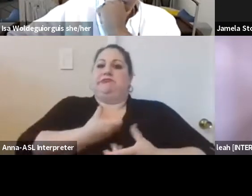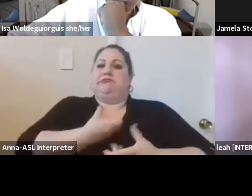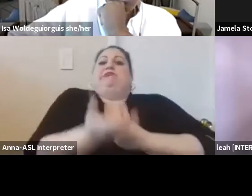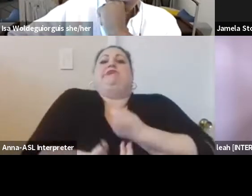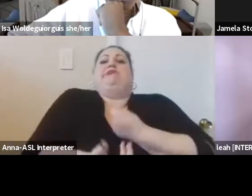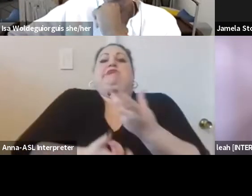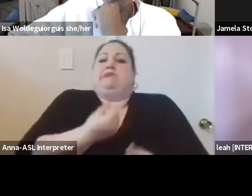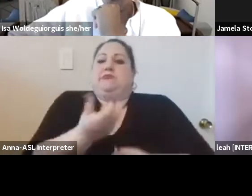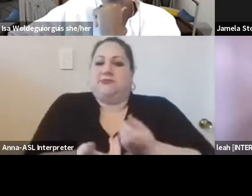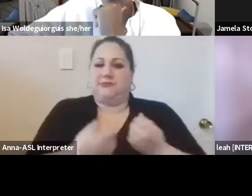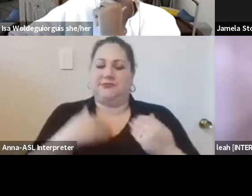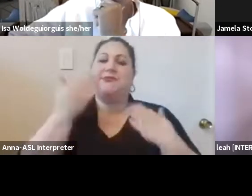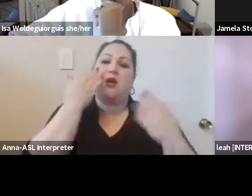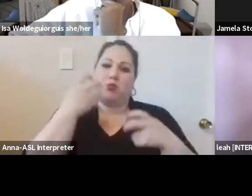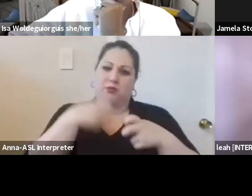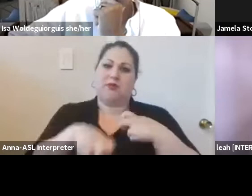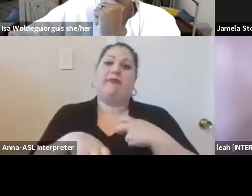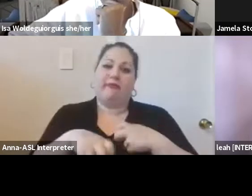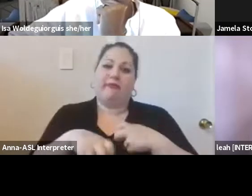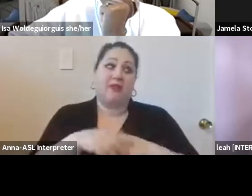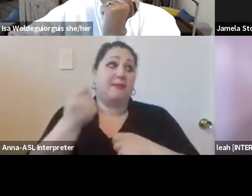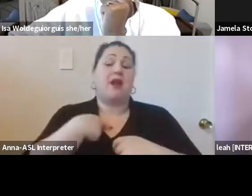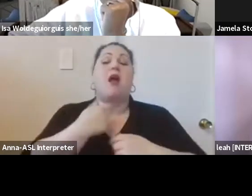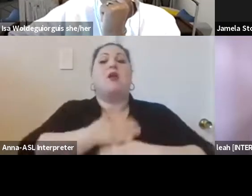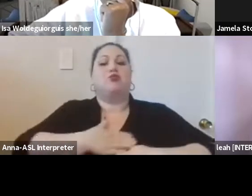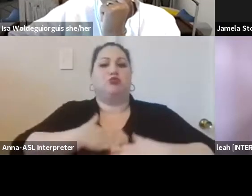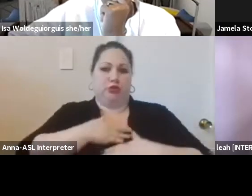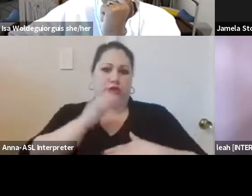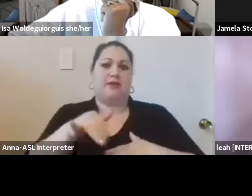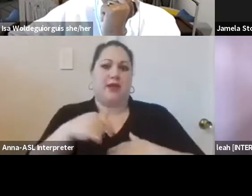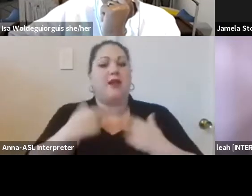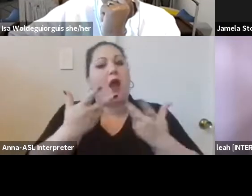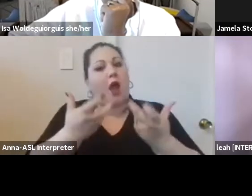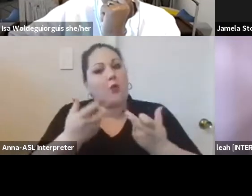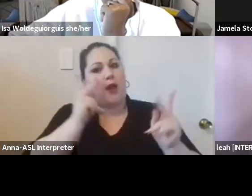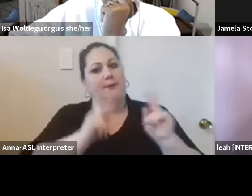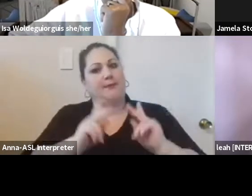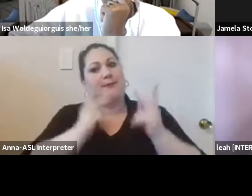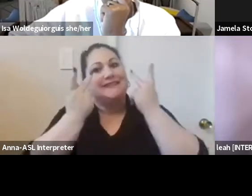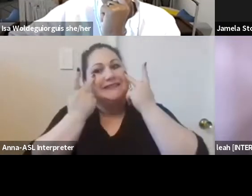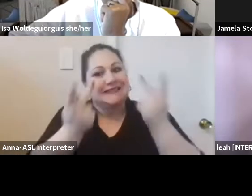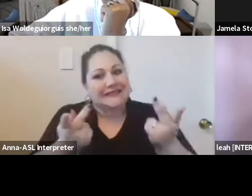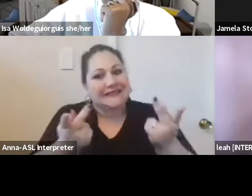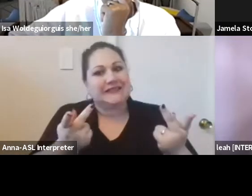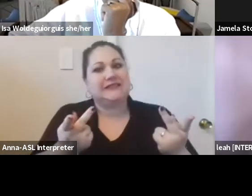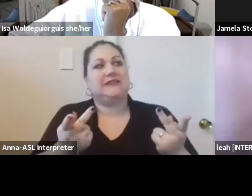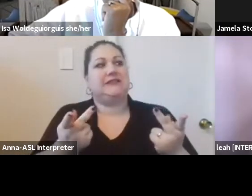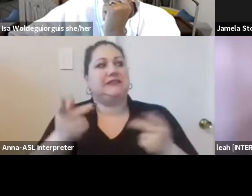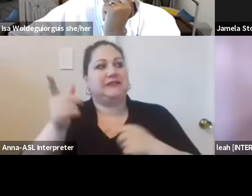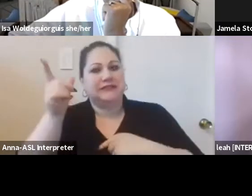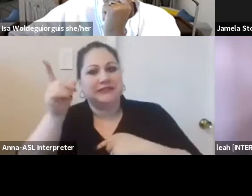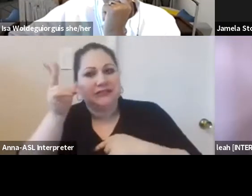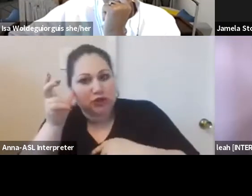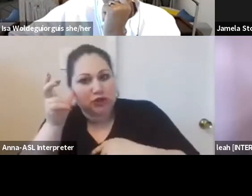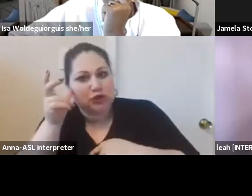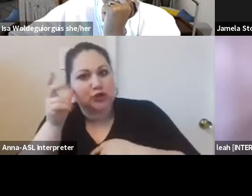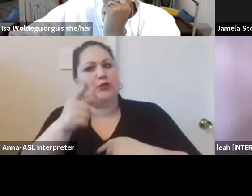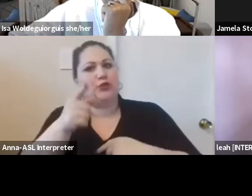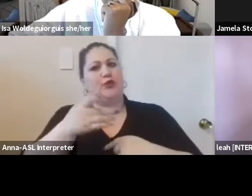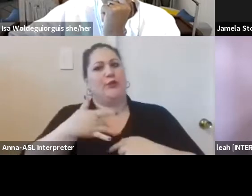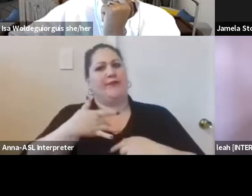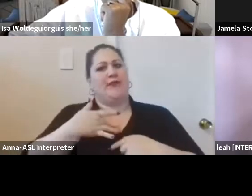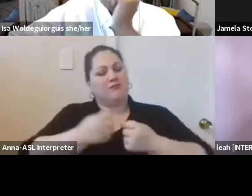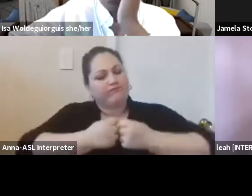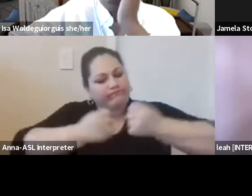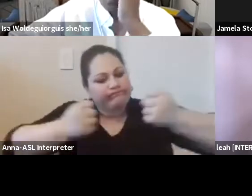But I appreciate that. I wanted them to see how honestly and openly you shared, because I